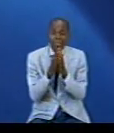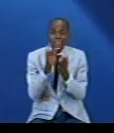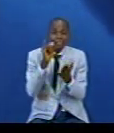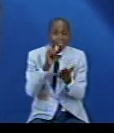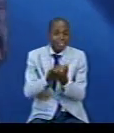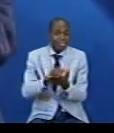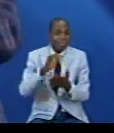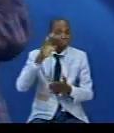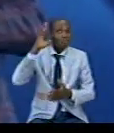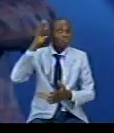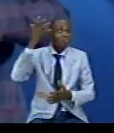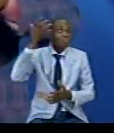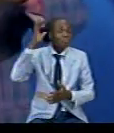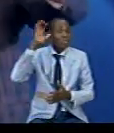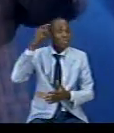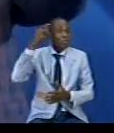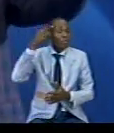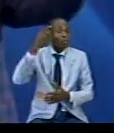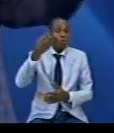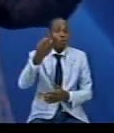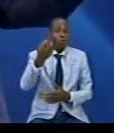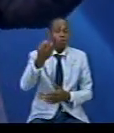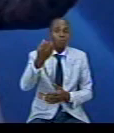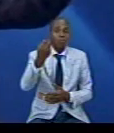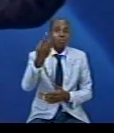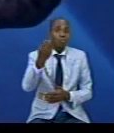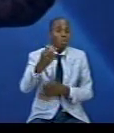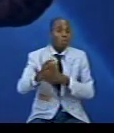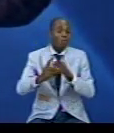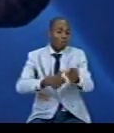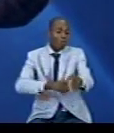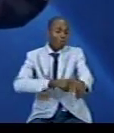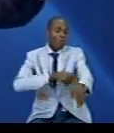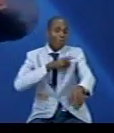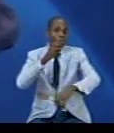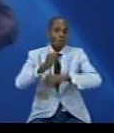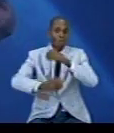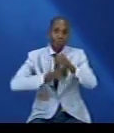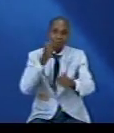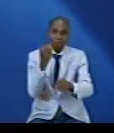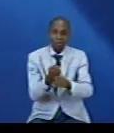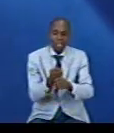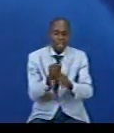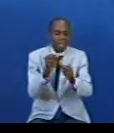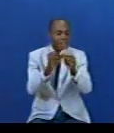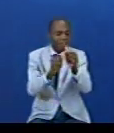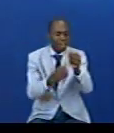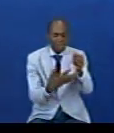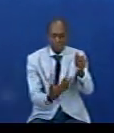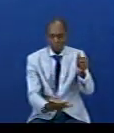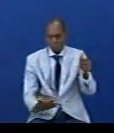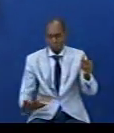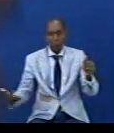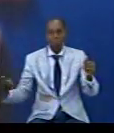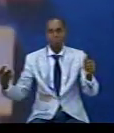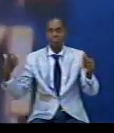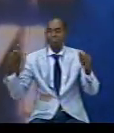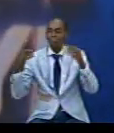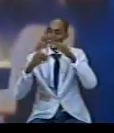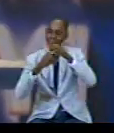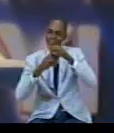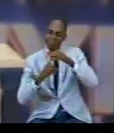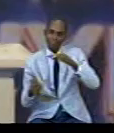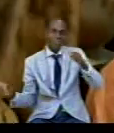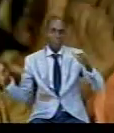insanity for 12 long years, everything vanished away.